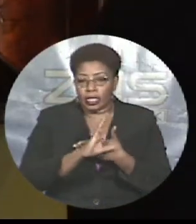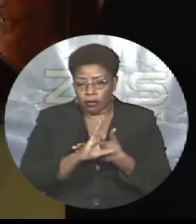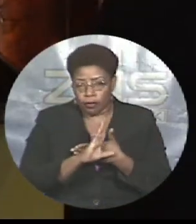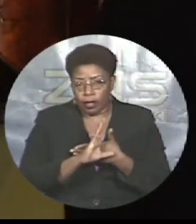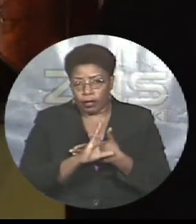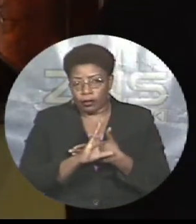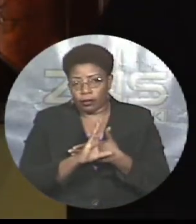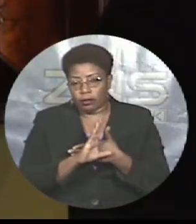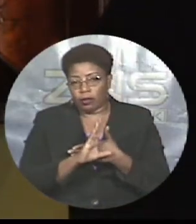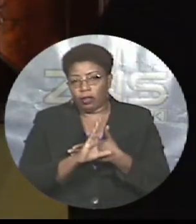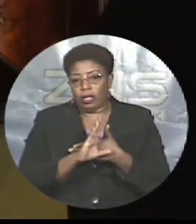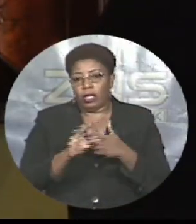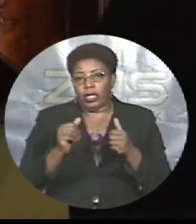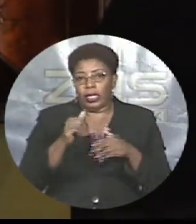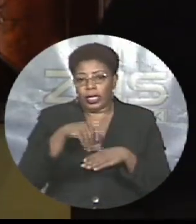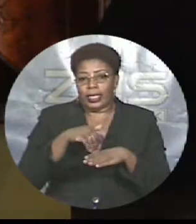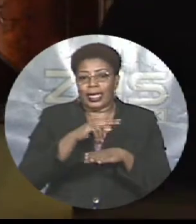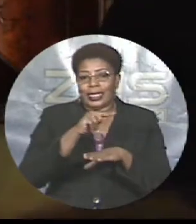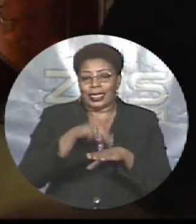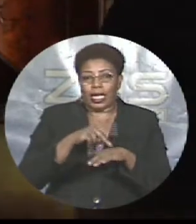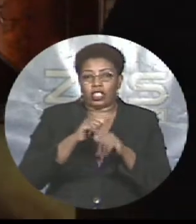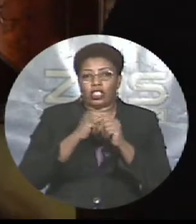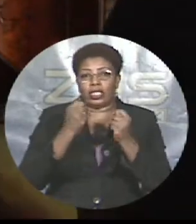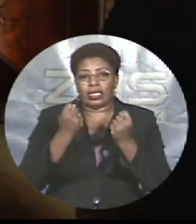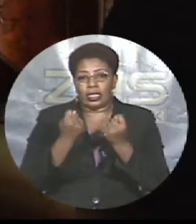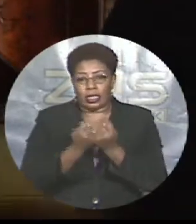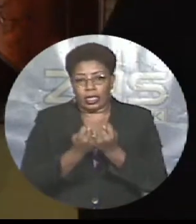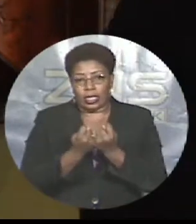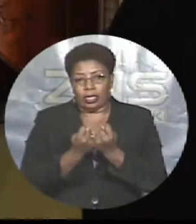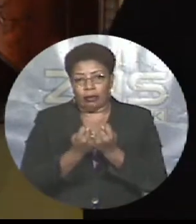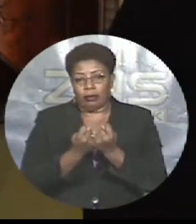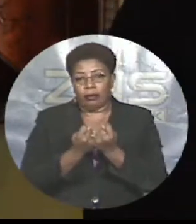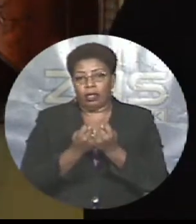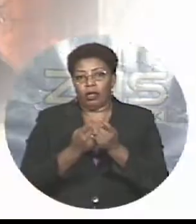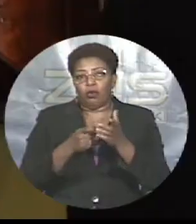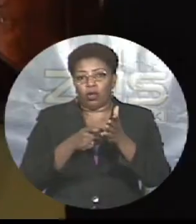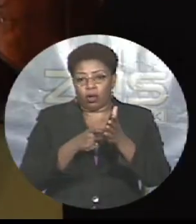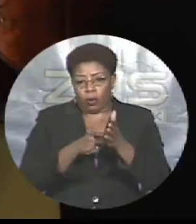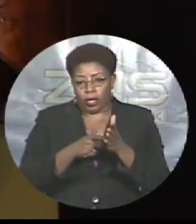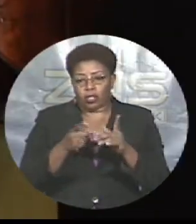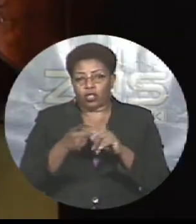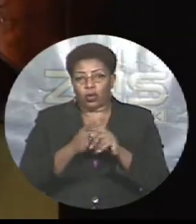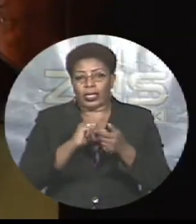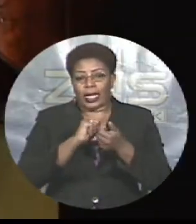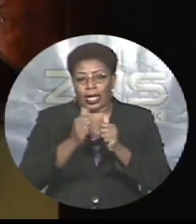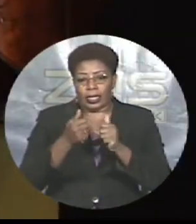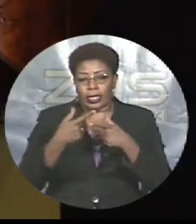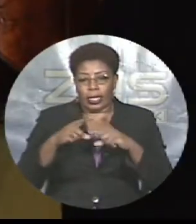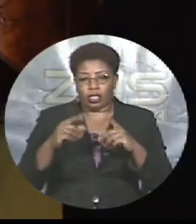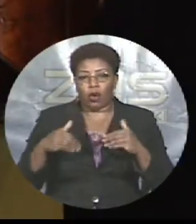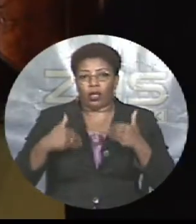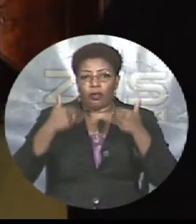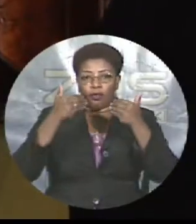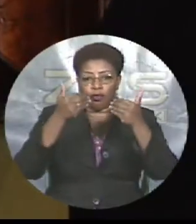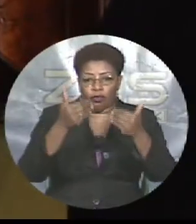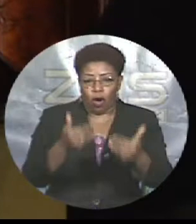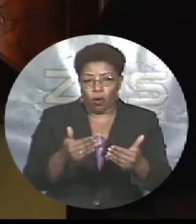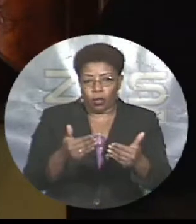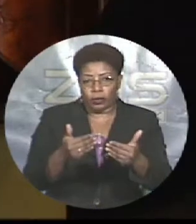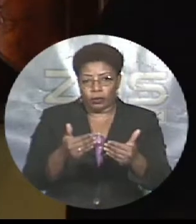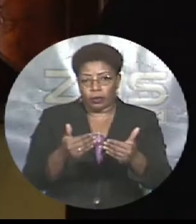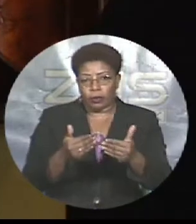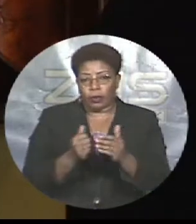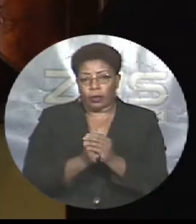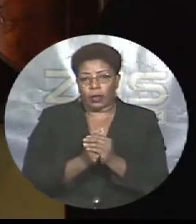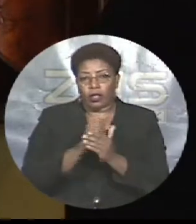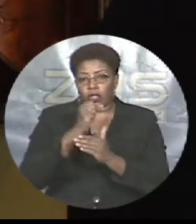in a national team and a national team directive to an athlete. Going forward with all of the growing pains that we had, I